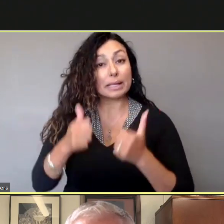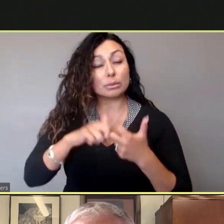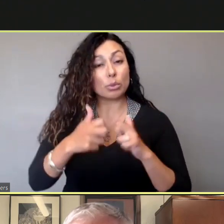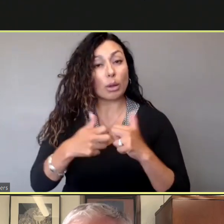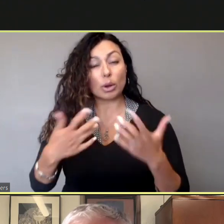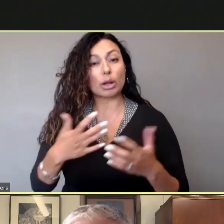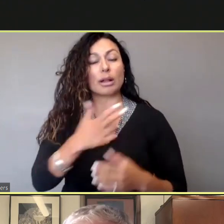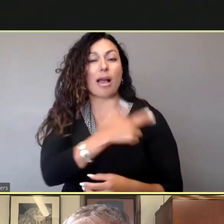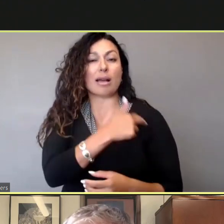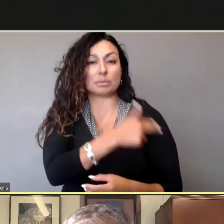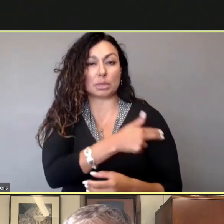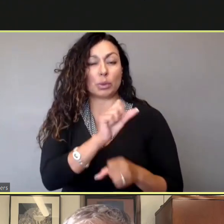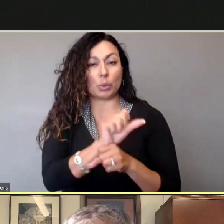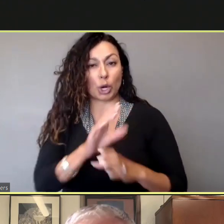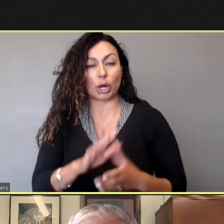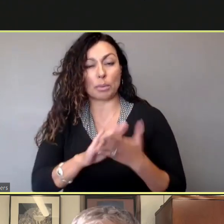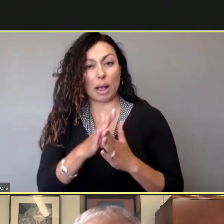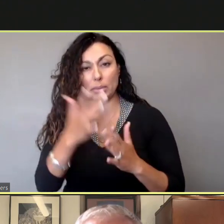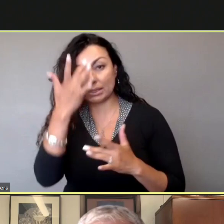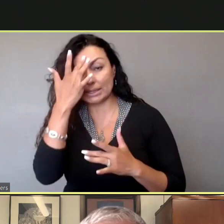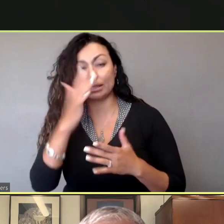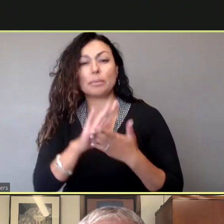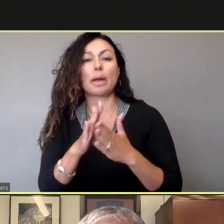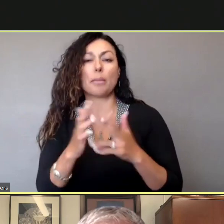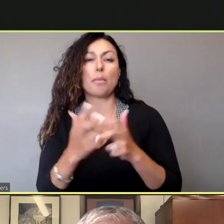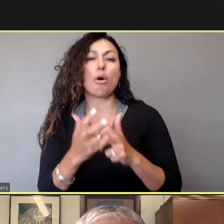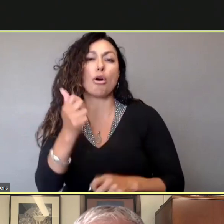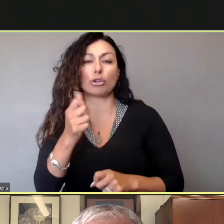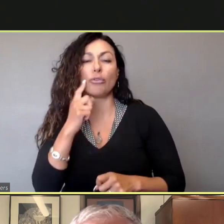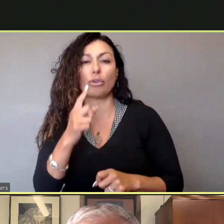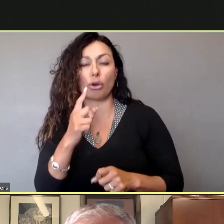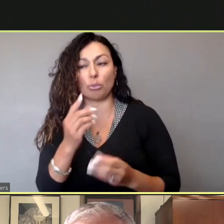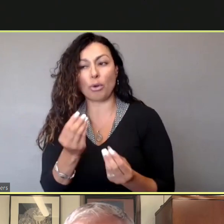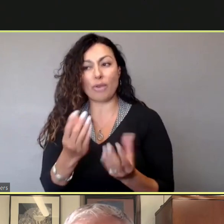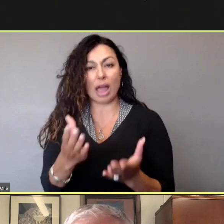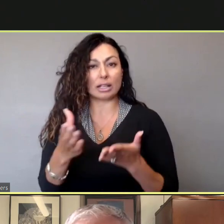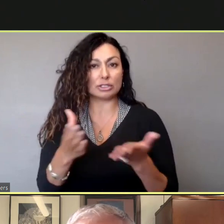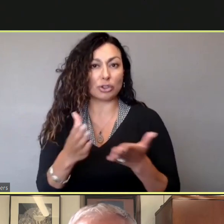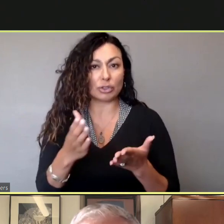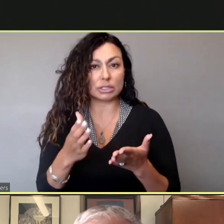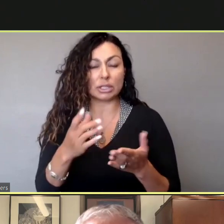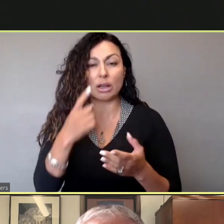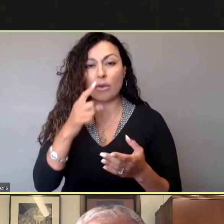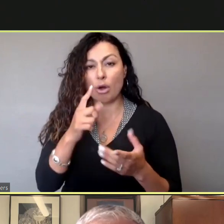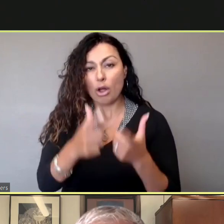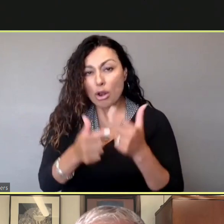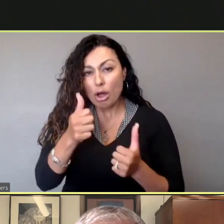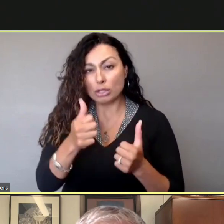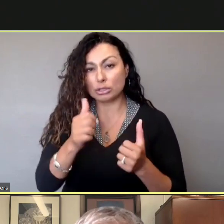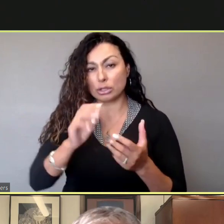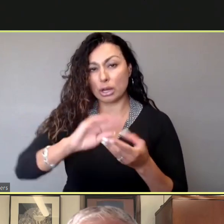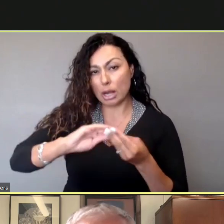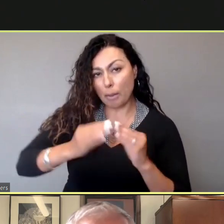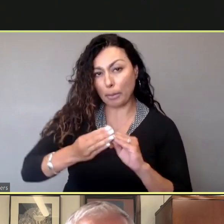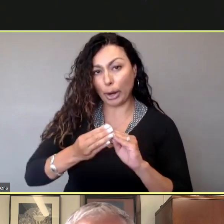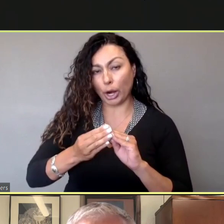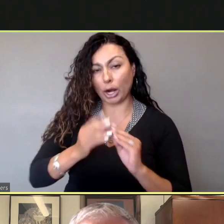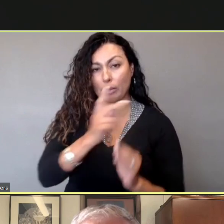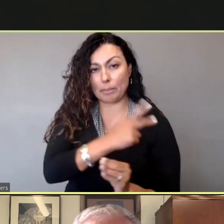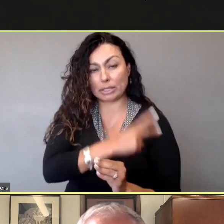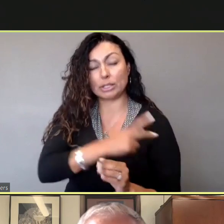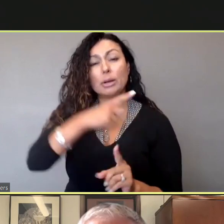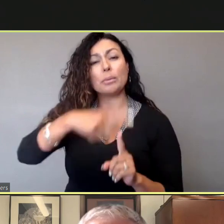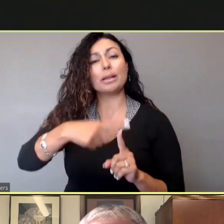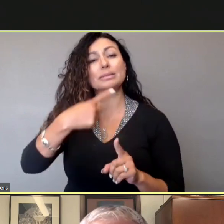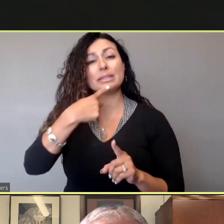hospital workers getting sick, making it harder to provide service to a larger volume of patients. They're also telling